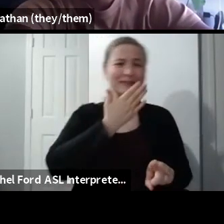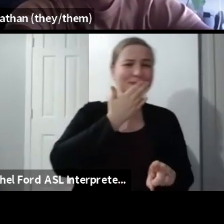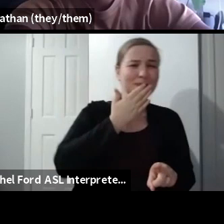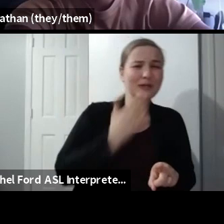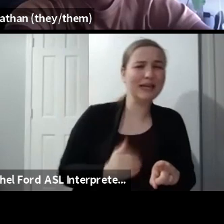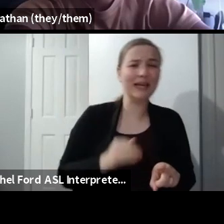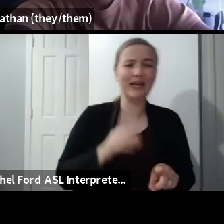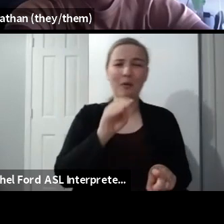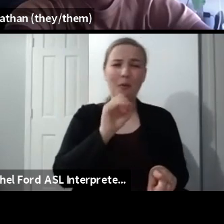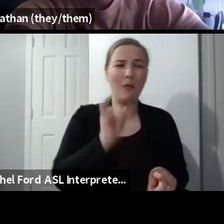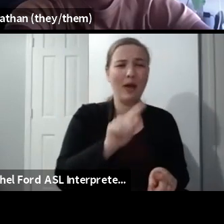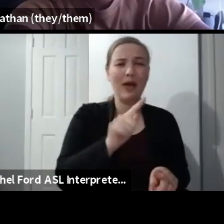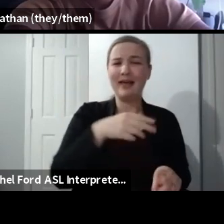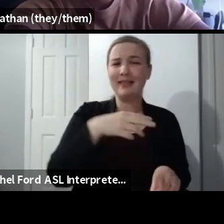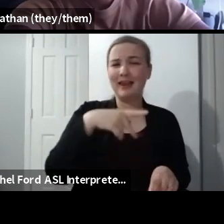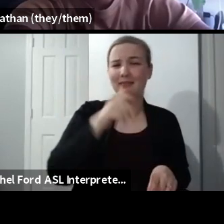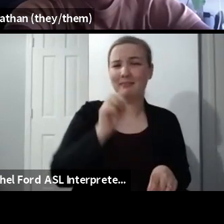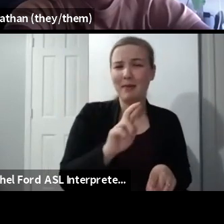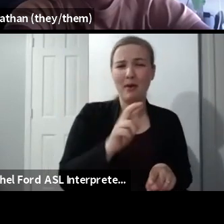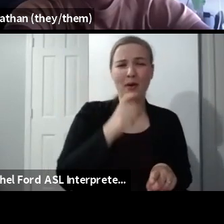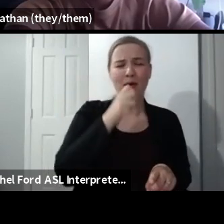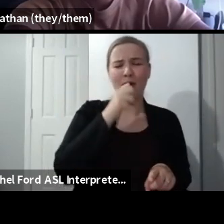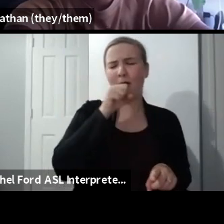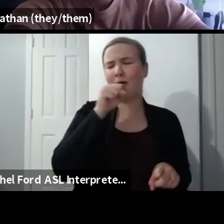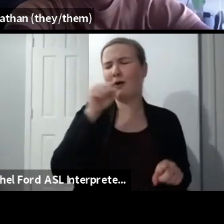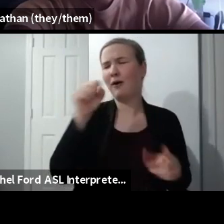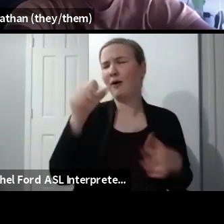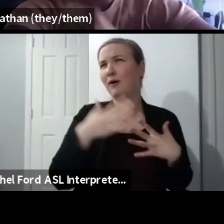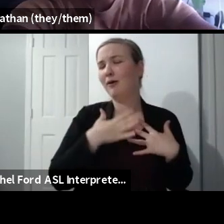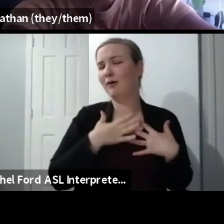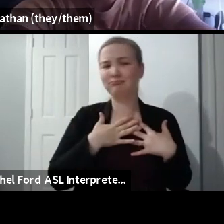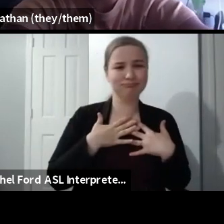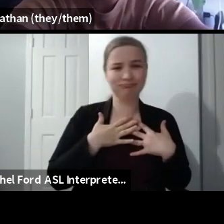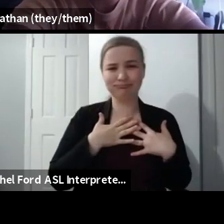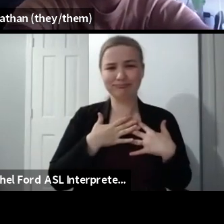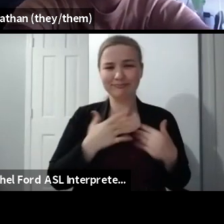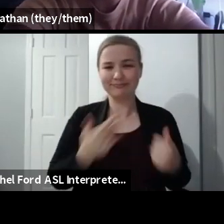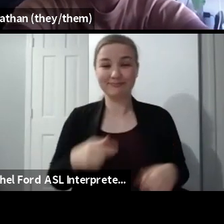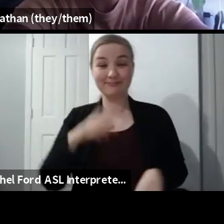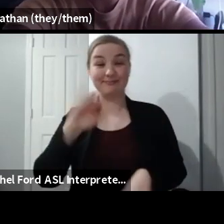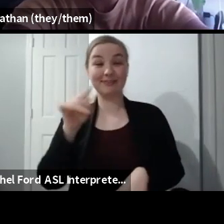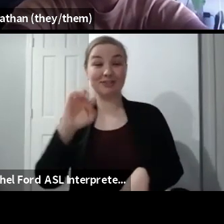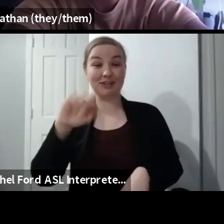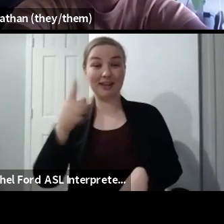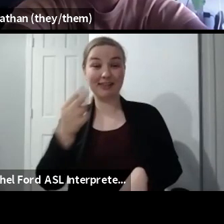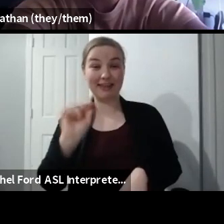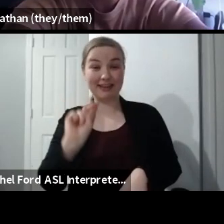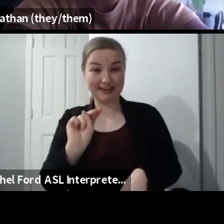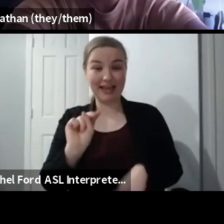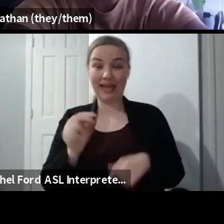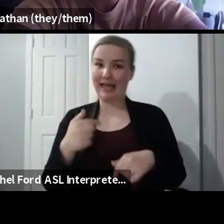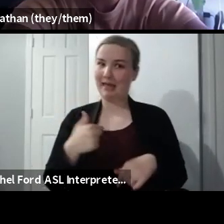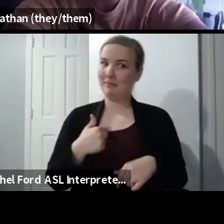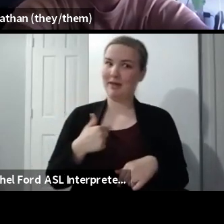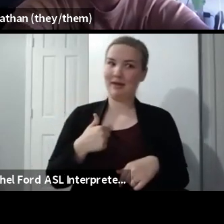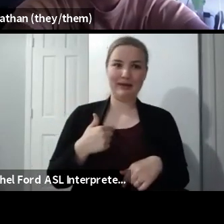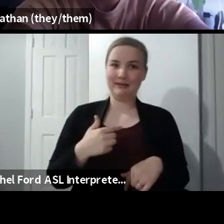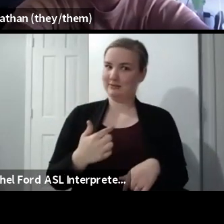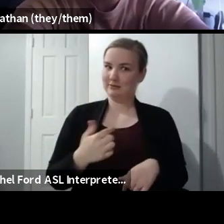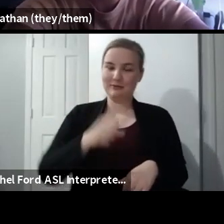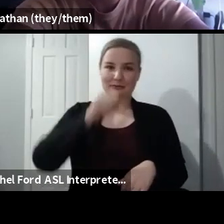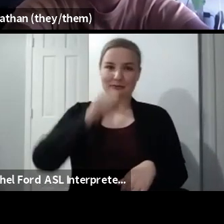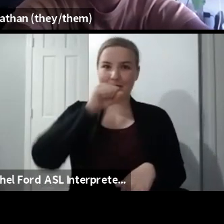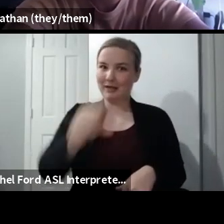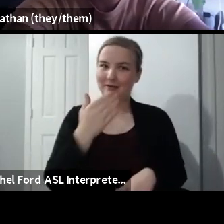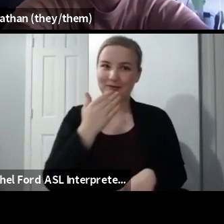oils. Bring it. I love Jonathan. Yeah, no, I will go all the way to the end. Like I'll eat the sugar cane. We have